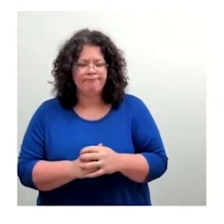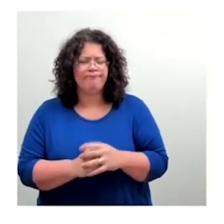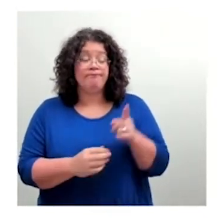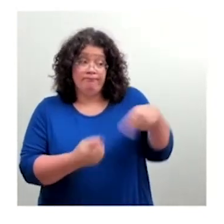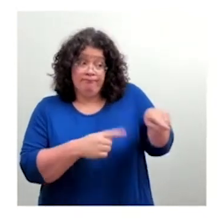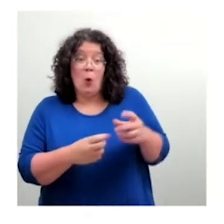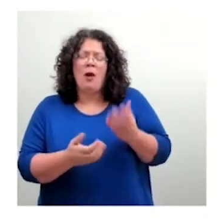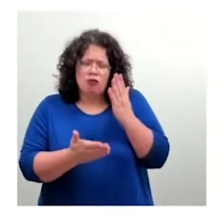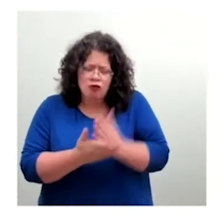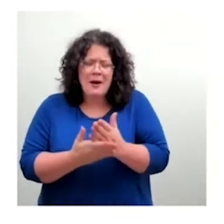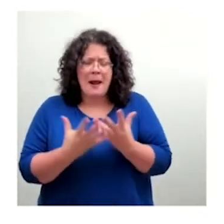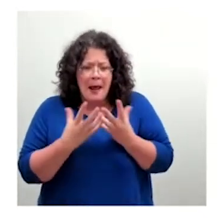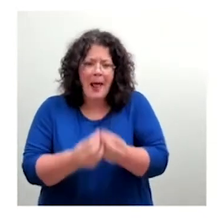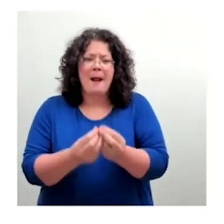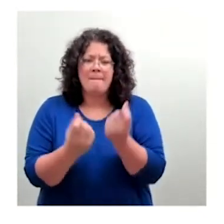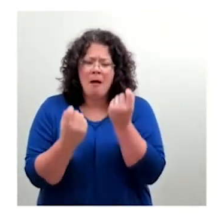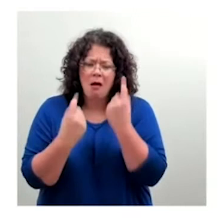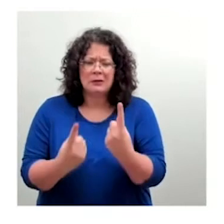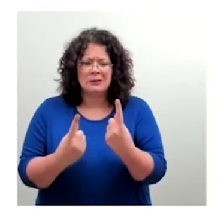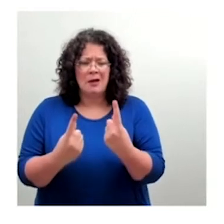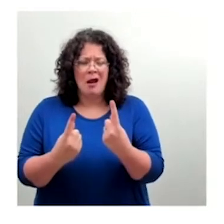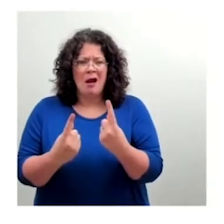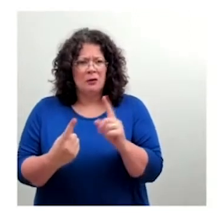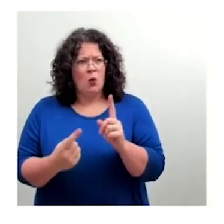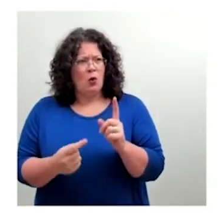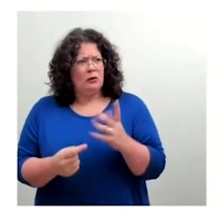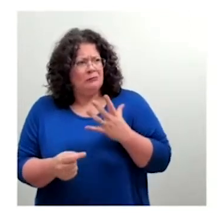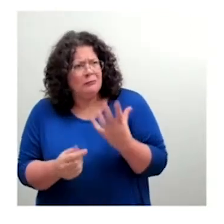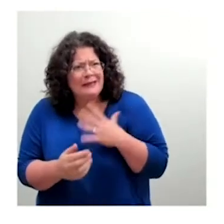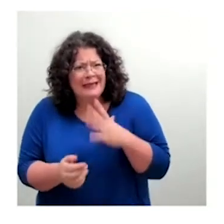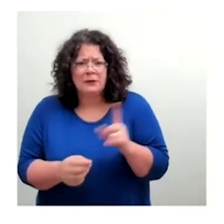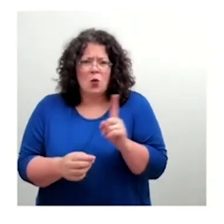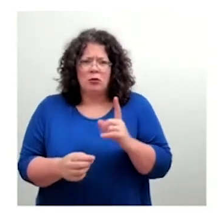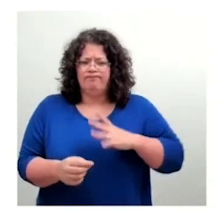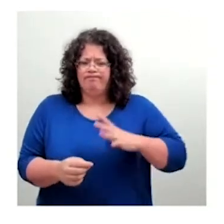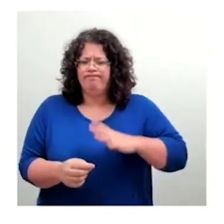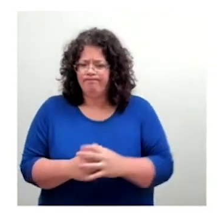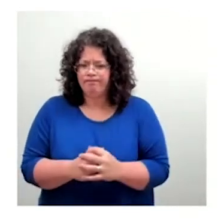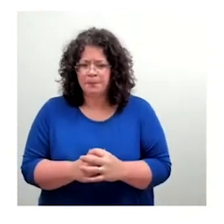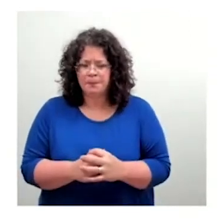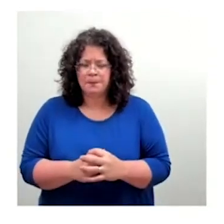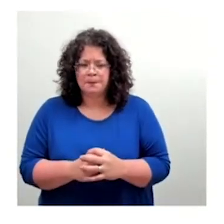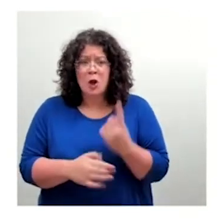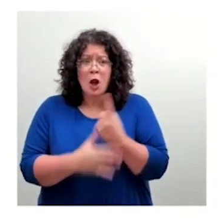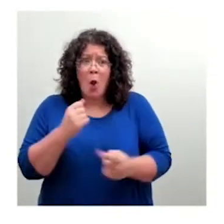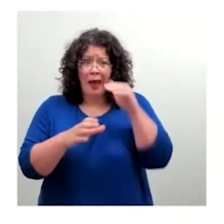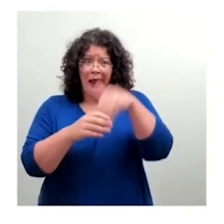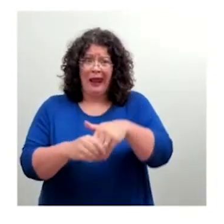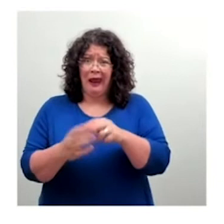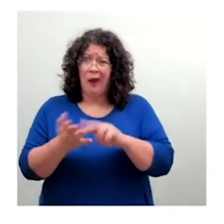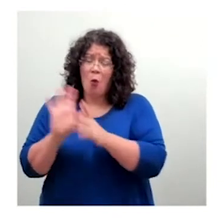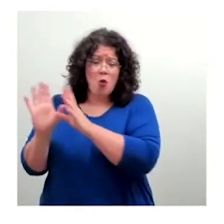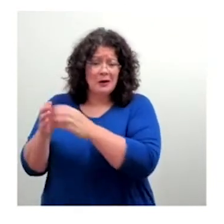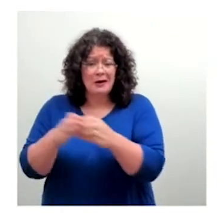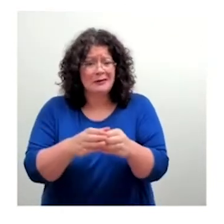not just within your own organizations, which is massively important as kind of local authorities, but to help to try and facilitate the discussion with the